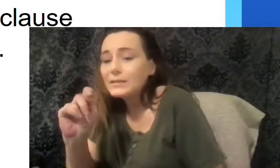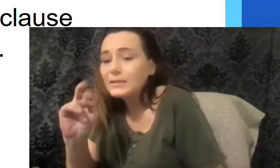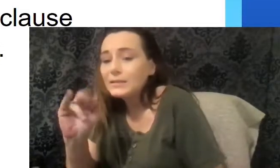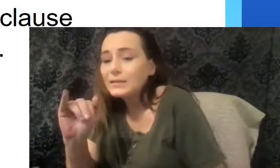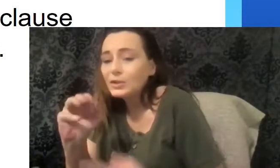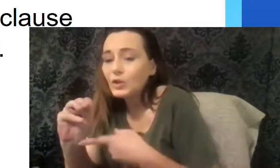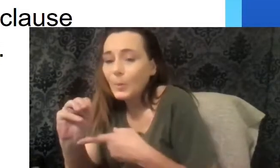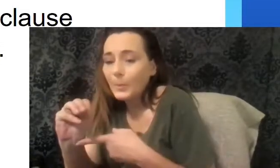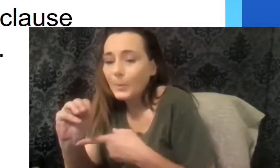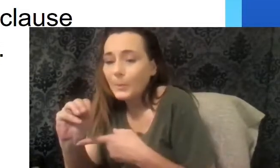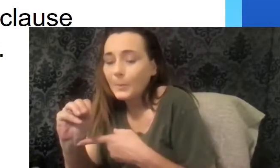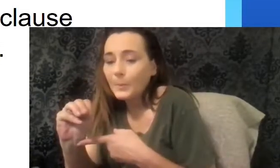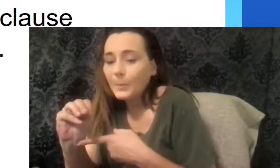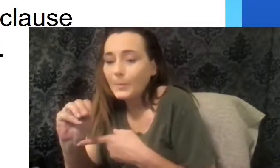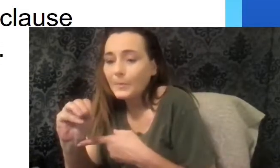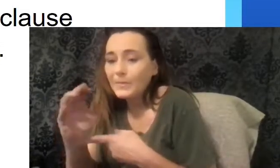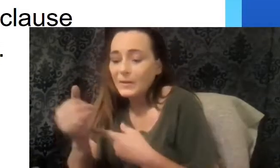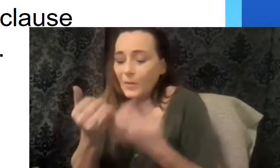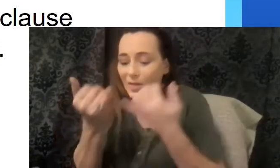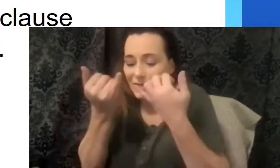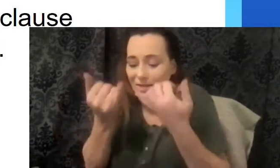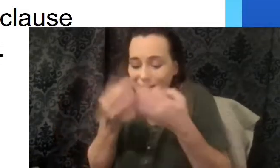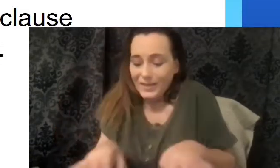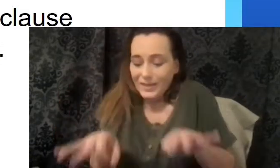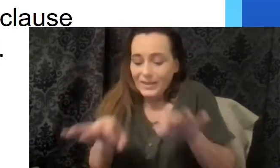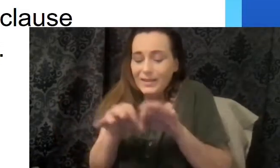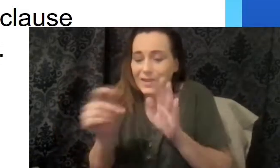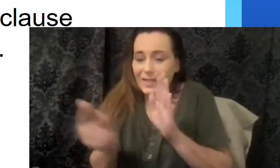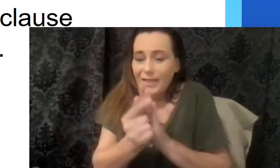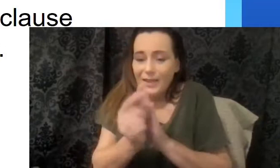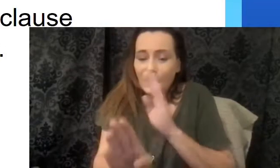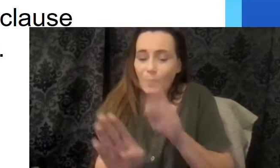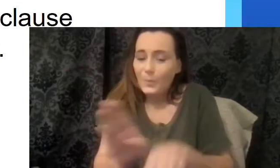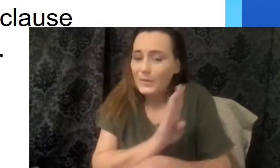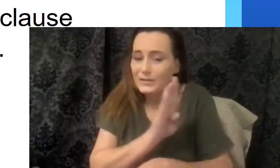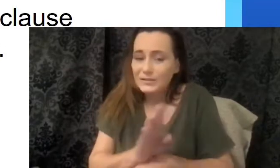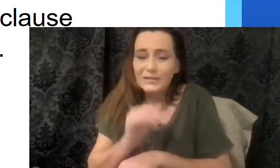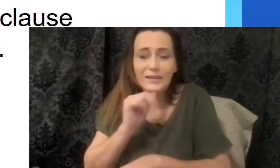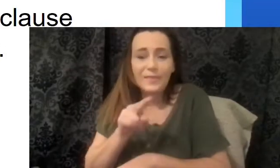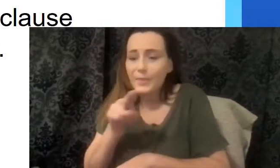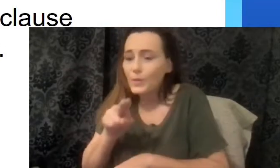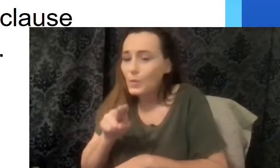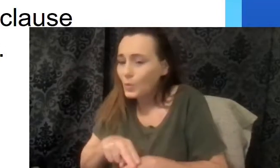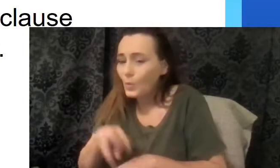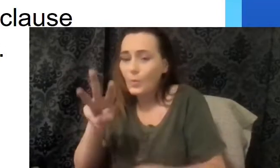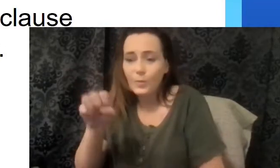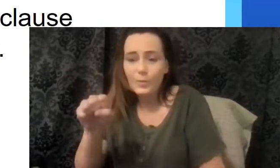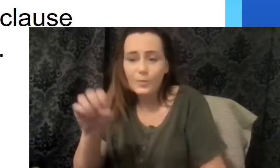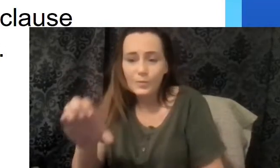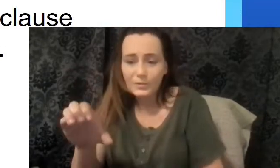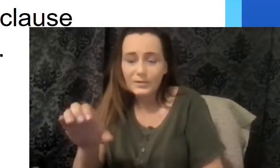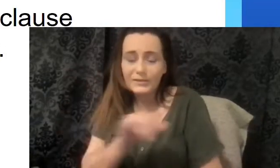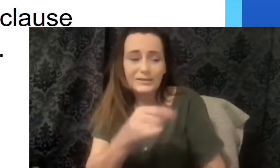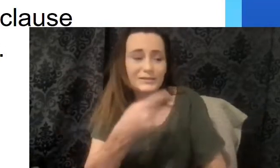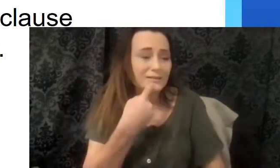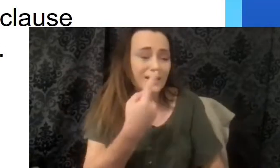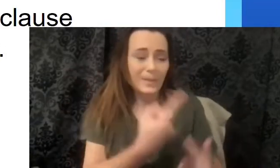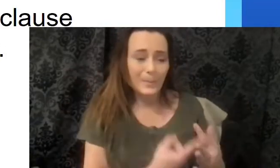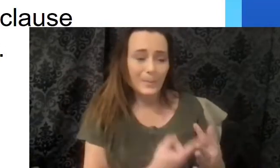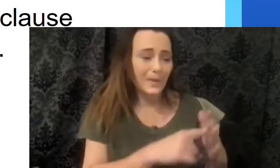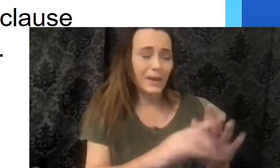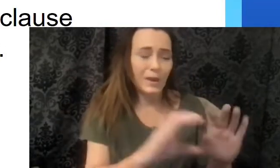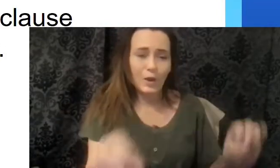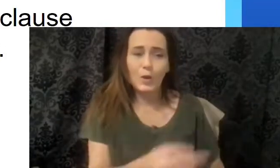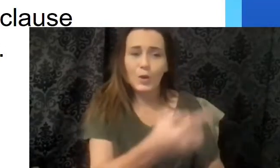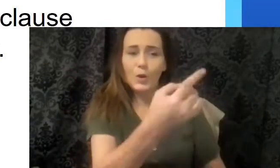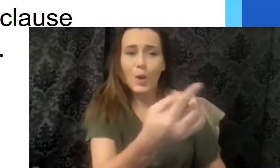essential legal business. This is not the normal World Service Conference. Like I said in the beginning, nobody, I don't believe anybody wants